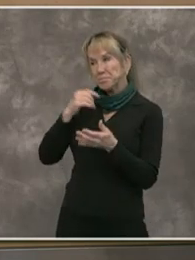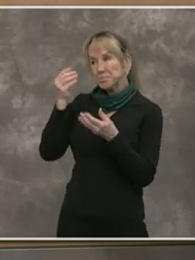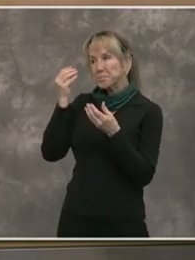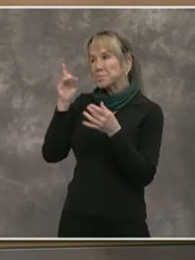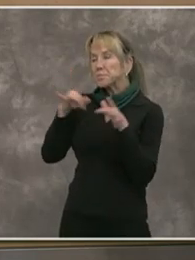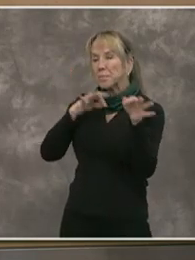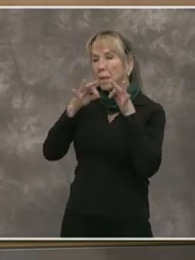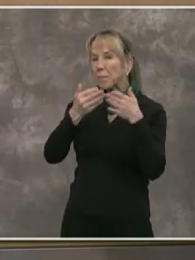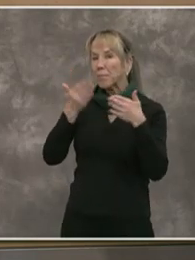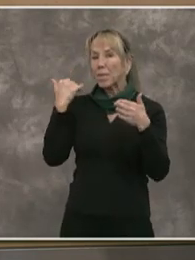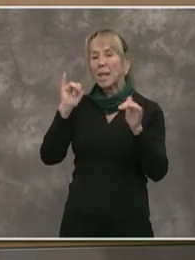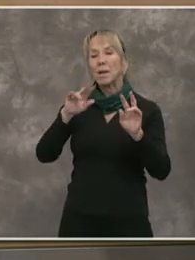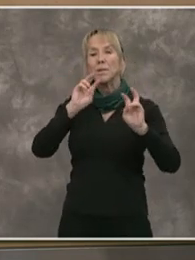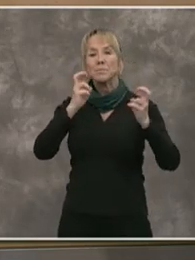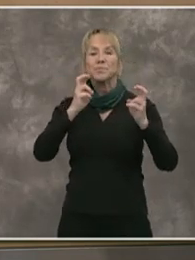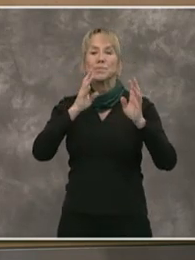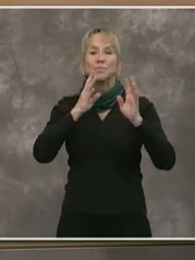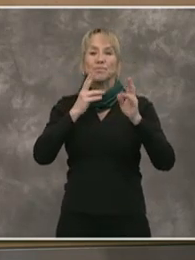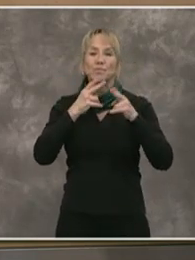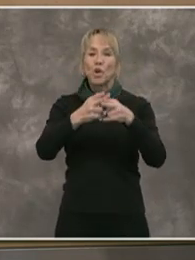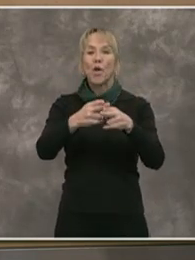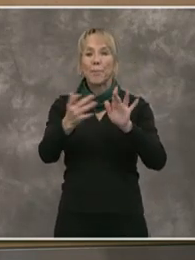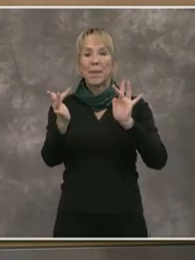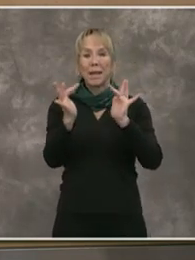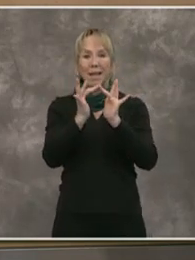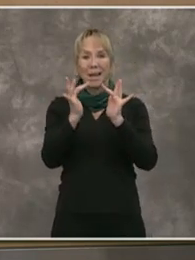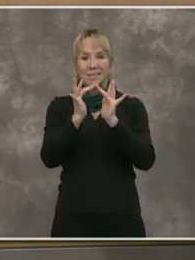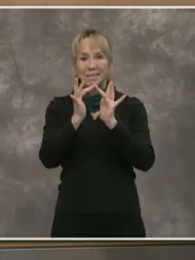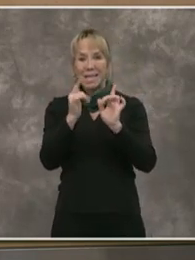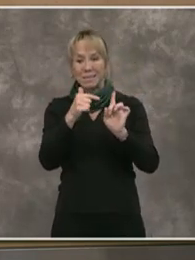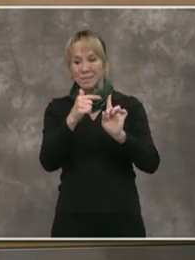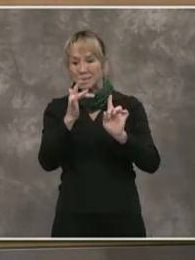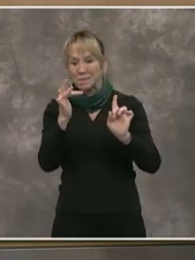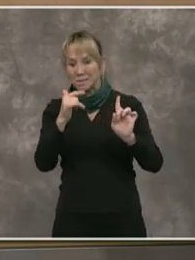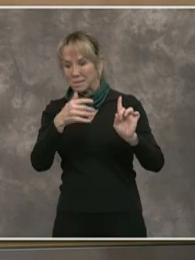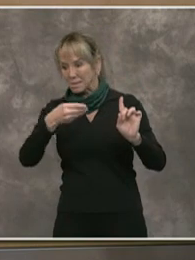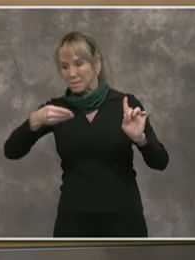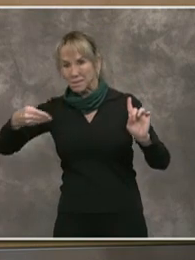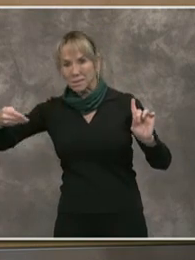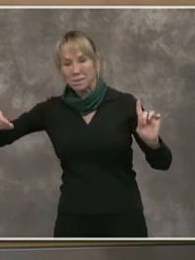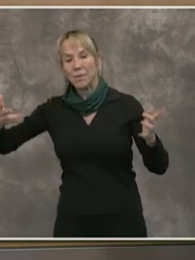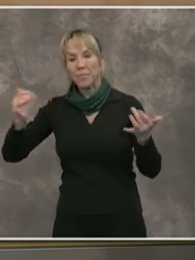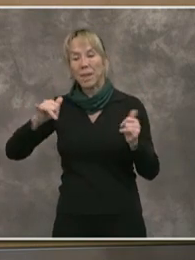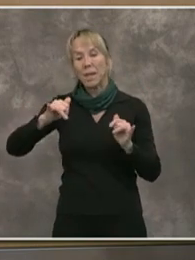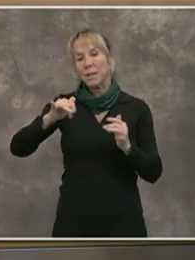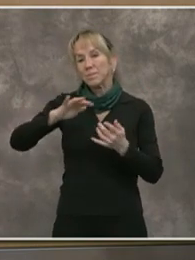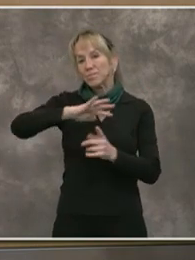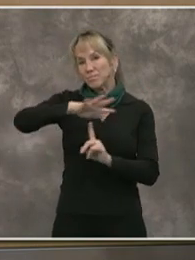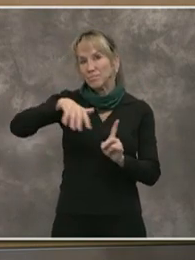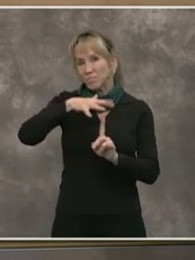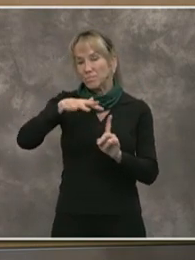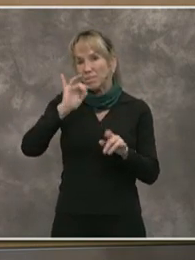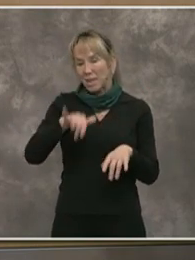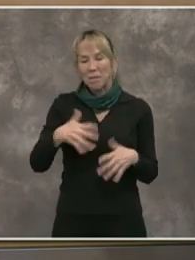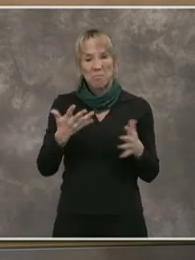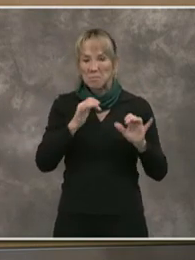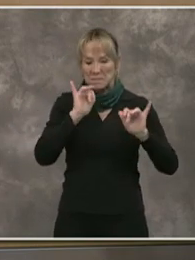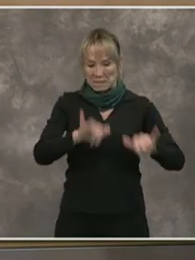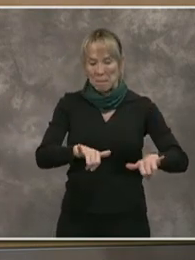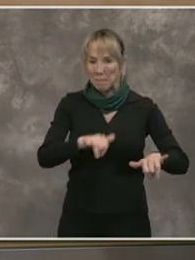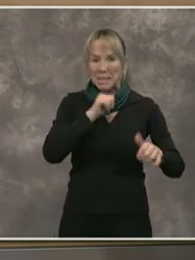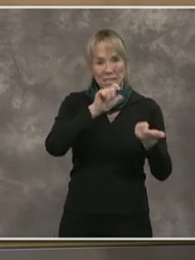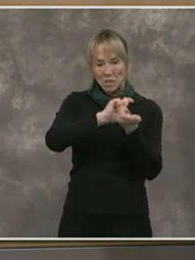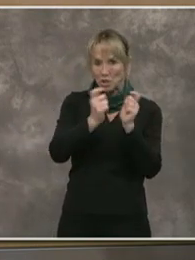then the contact investigation, that process has not changed. I am aware, however, that the definition for